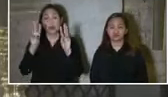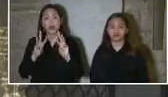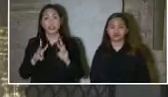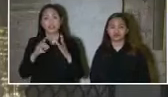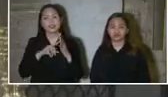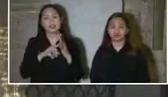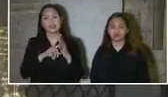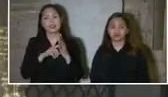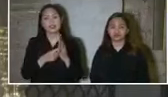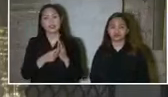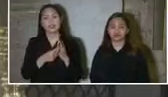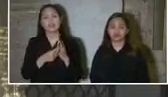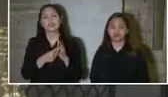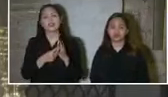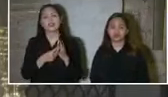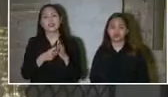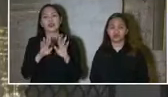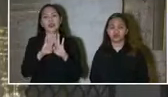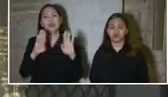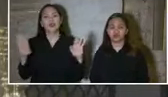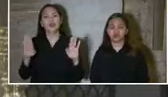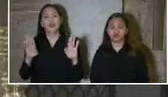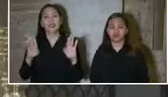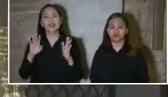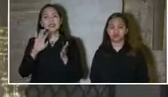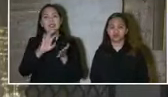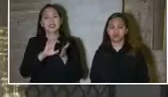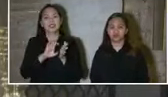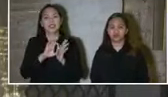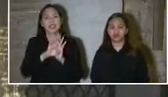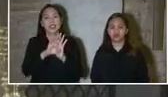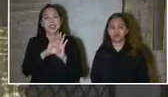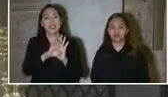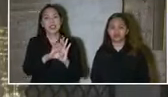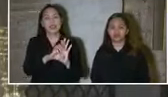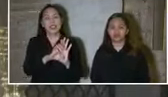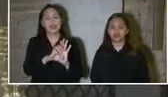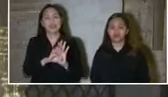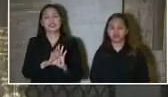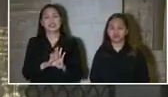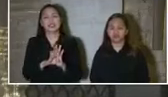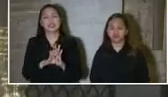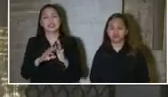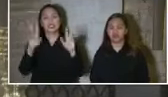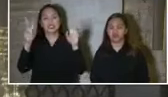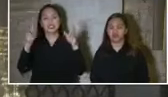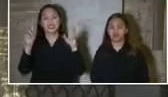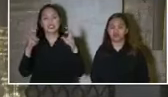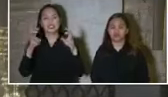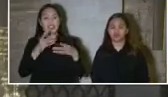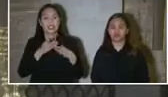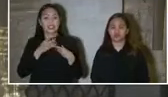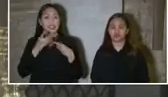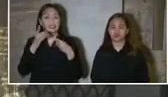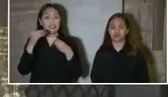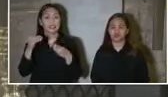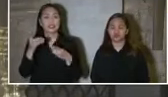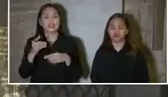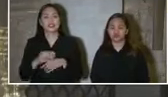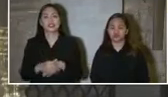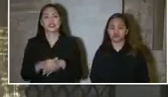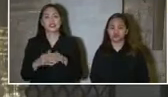to open an exhibit entitled Devotion. This features many